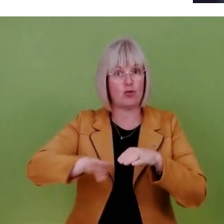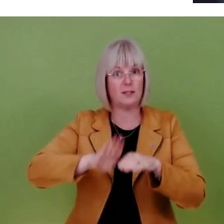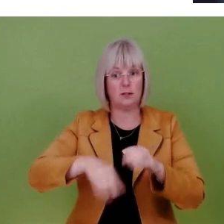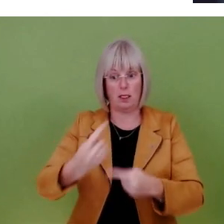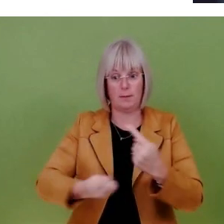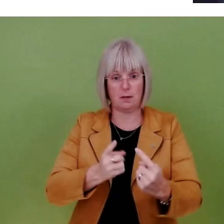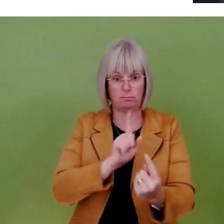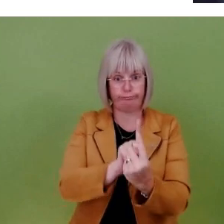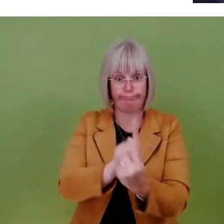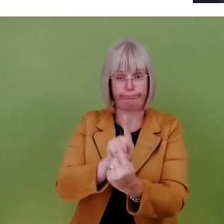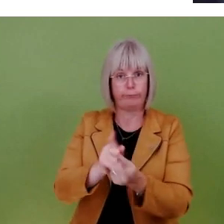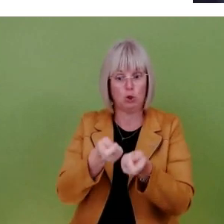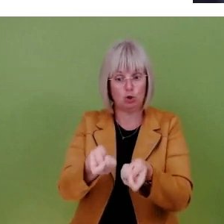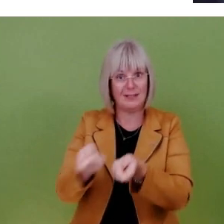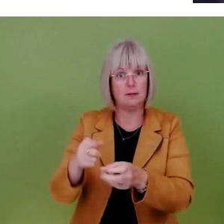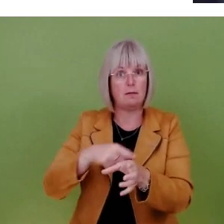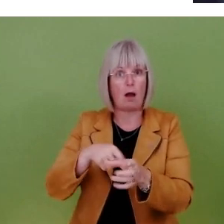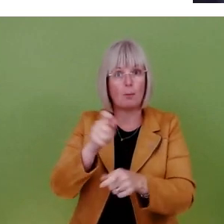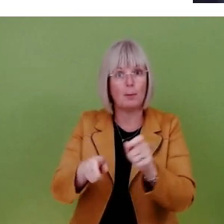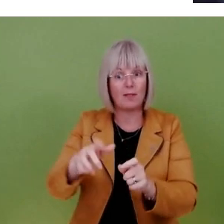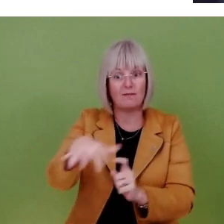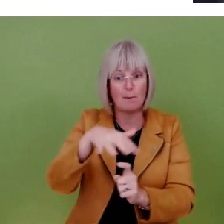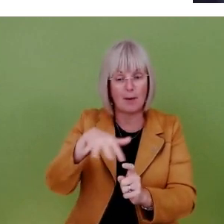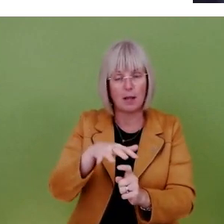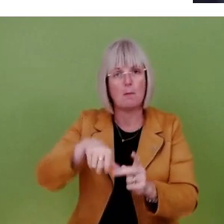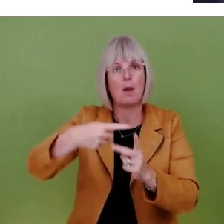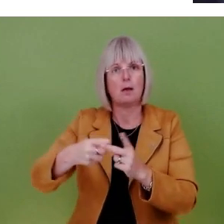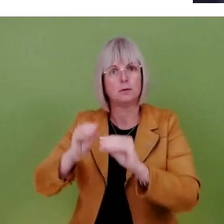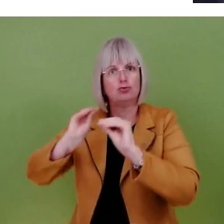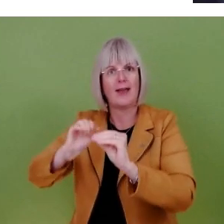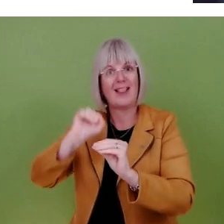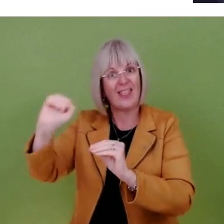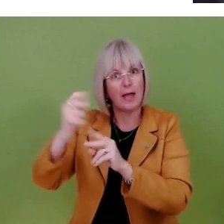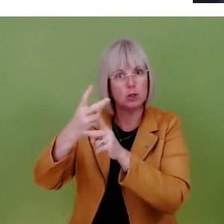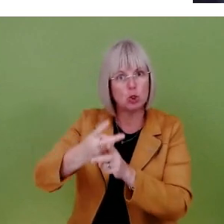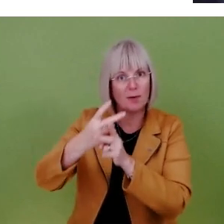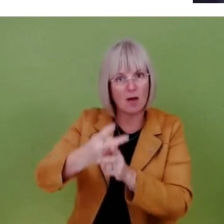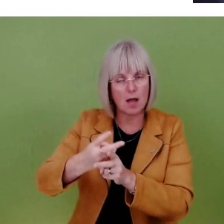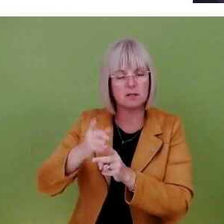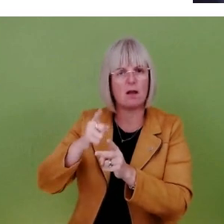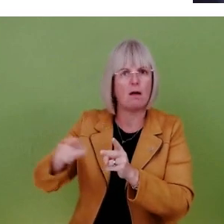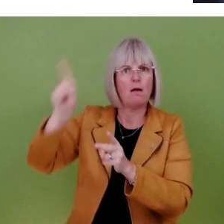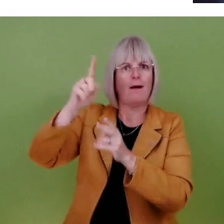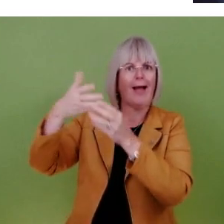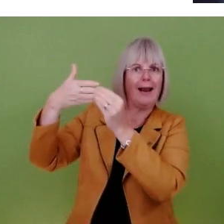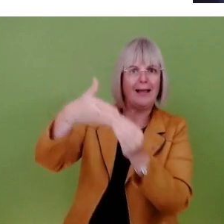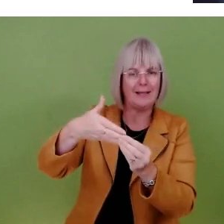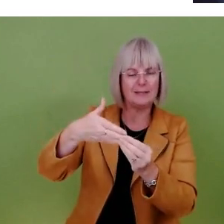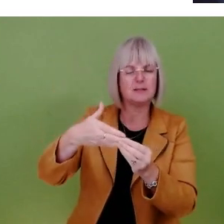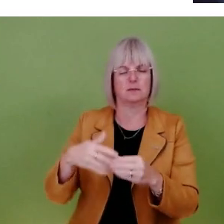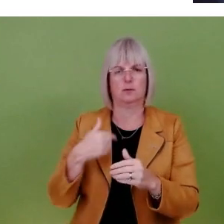people and their families, but we also train their supervisors and the leads of their organisations. So there's some opportunities for